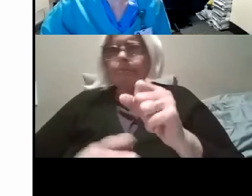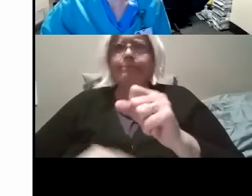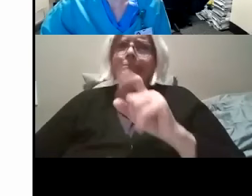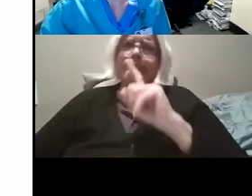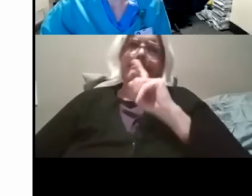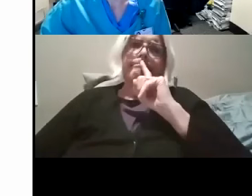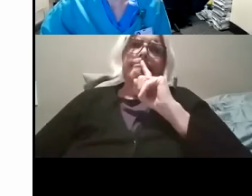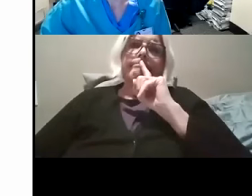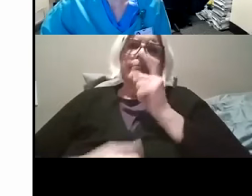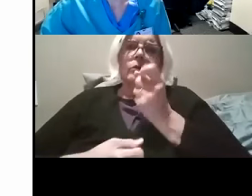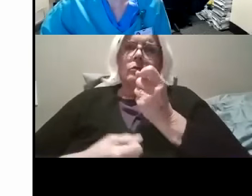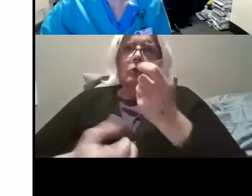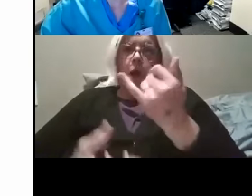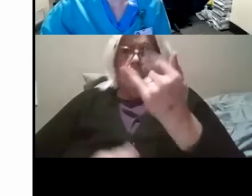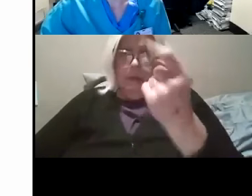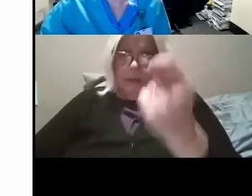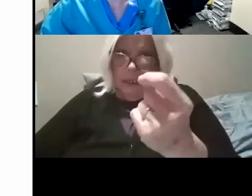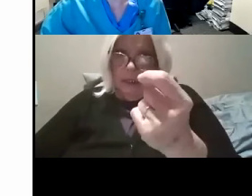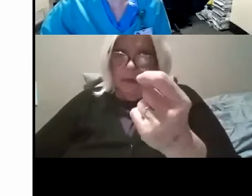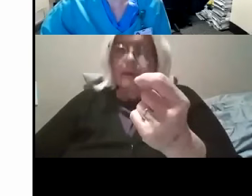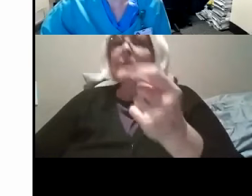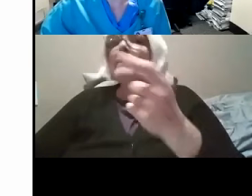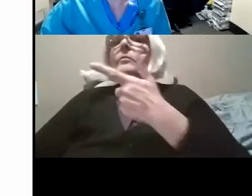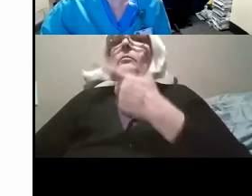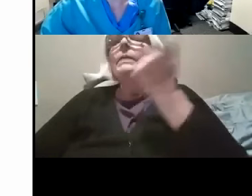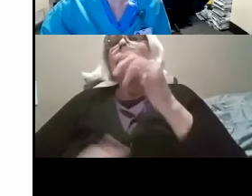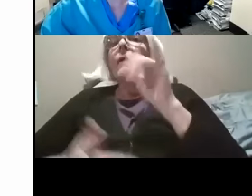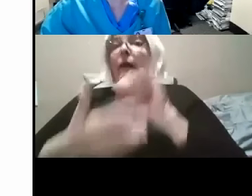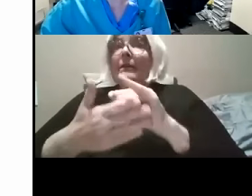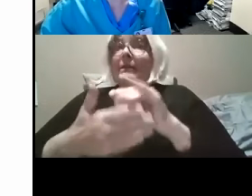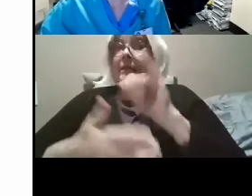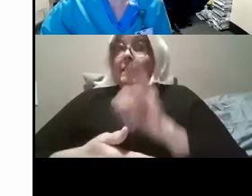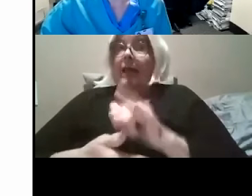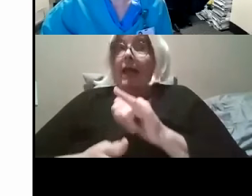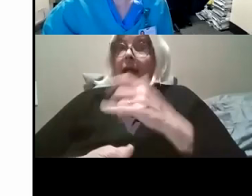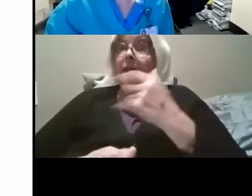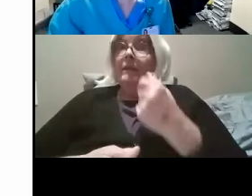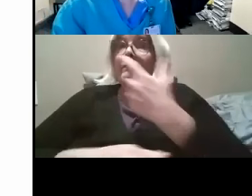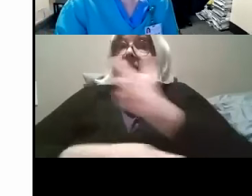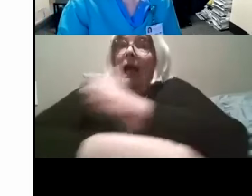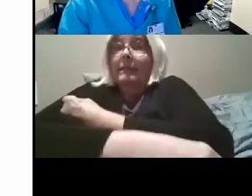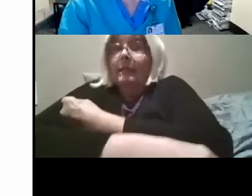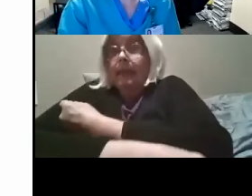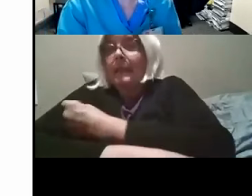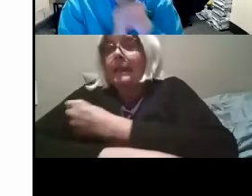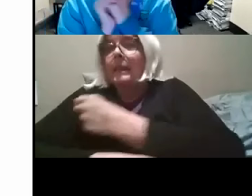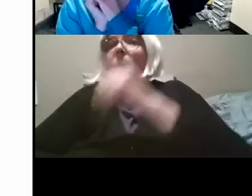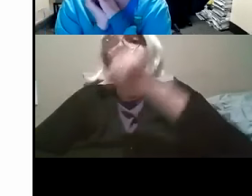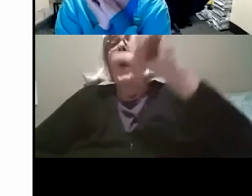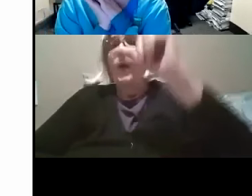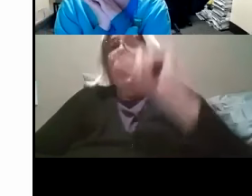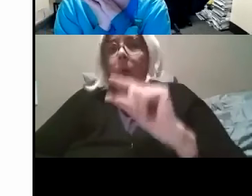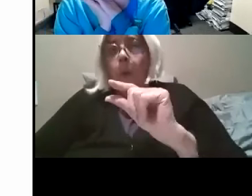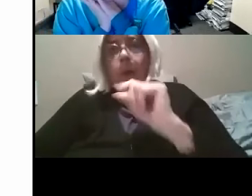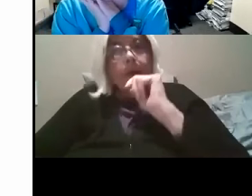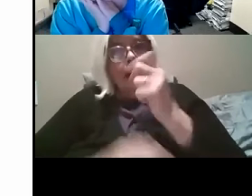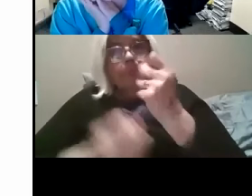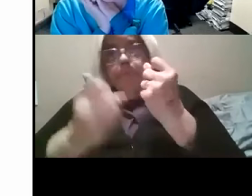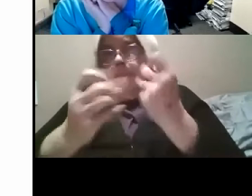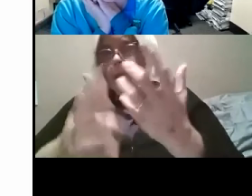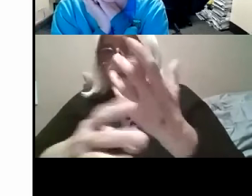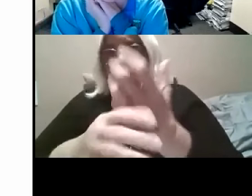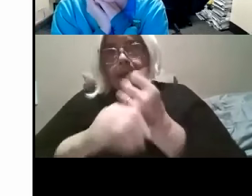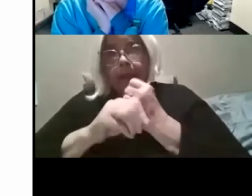of the way that I look at it as a parent. So I'll say that again, that the vaccine is more likely to